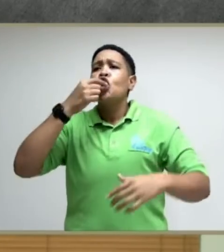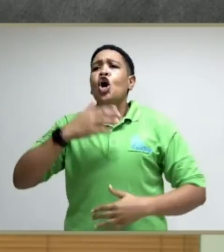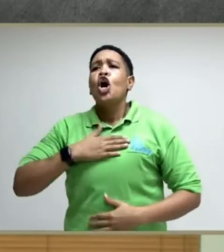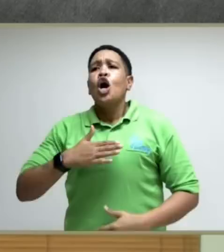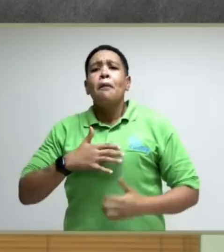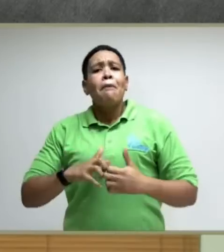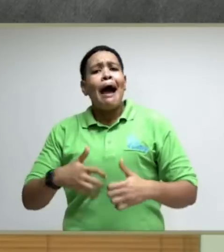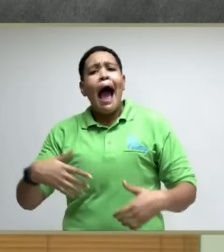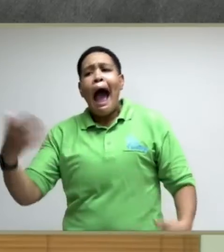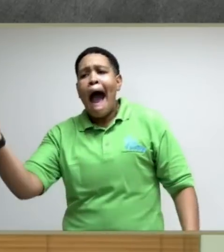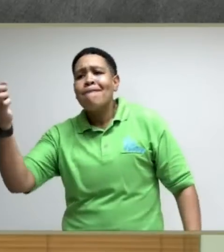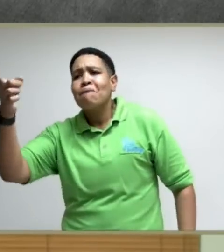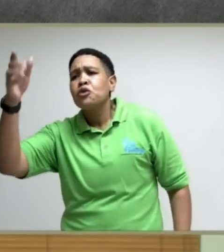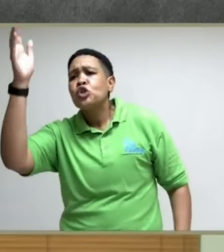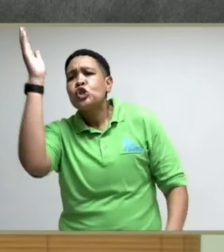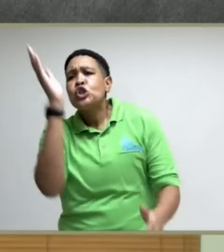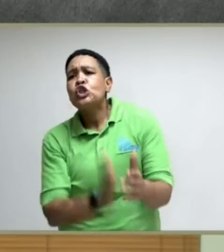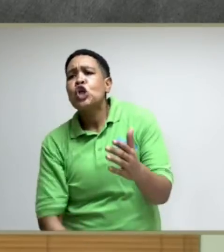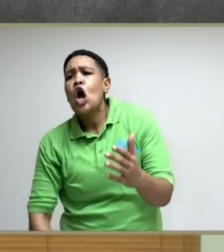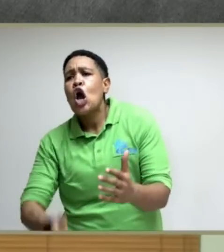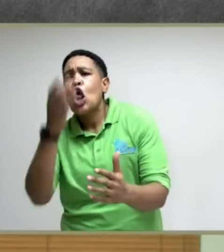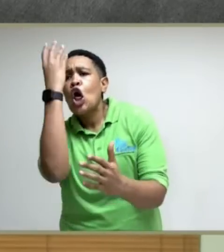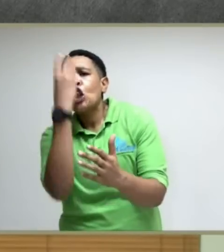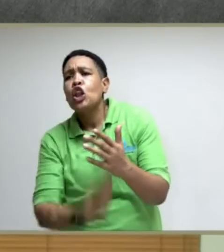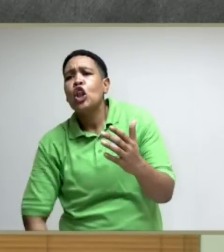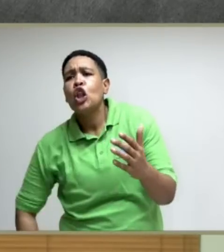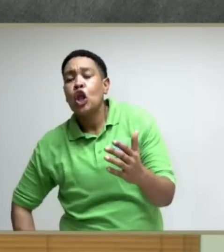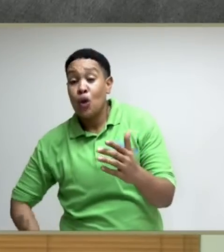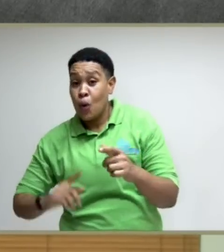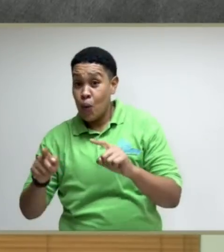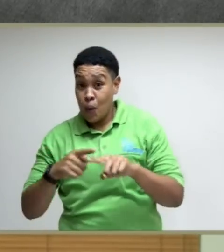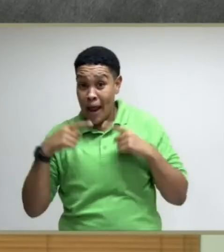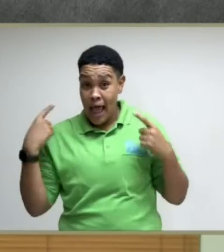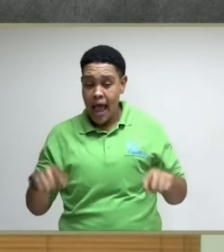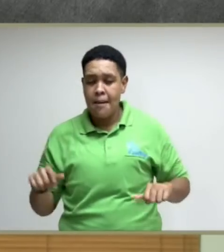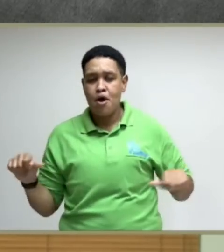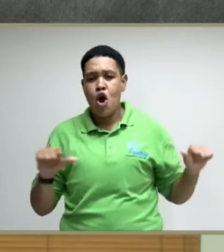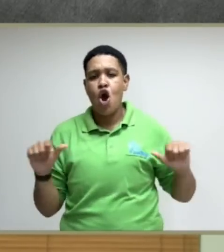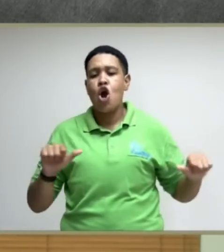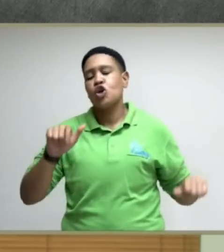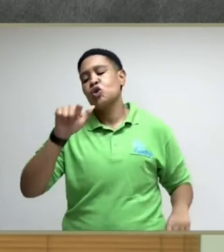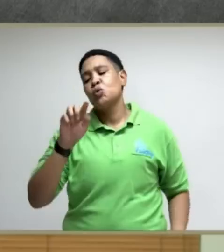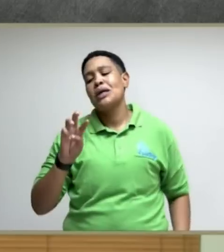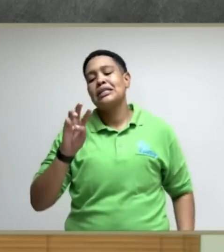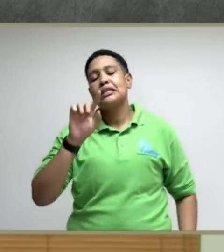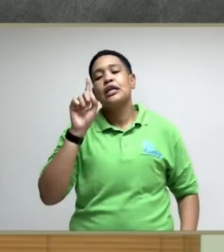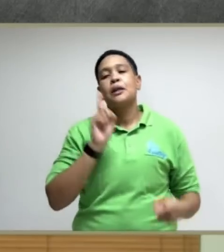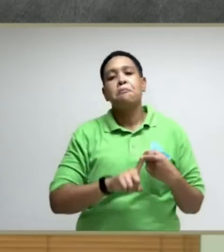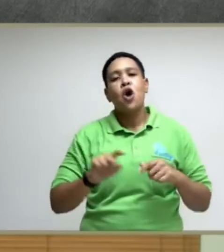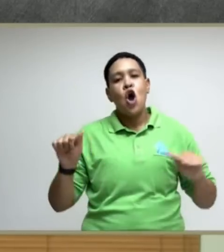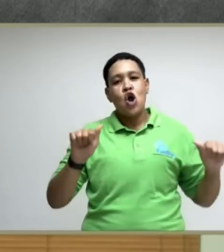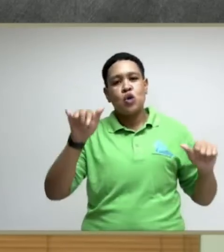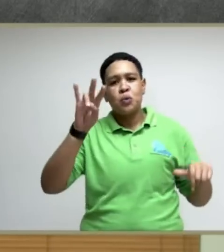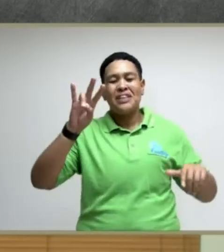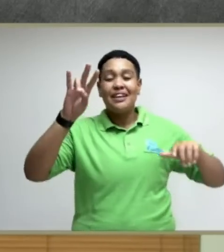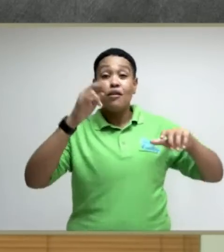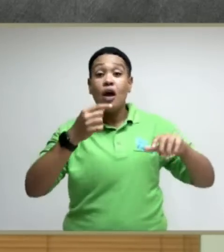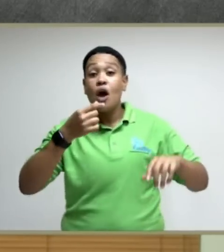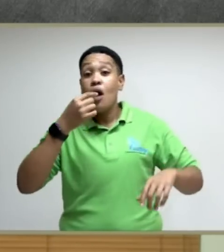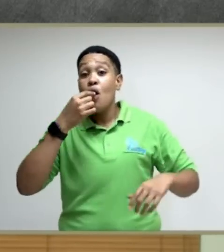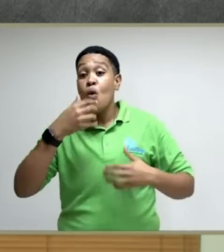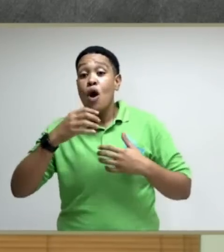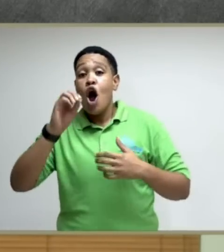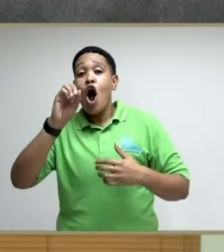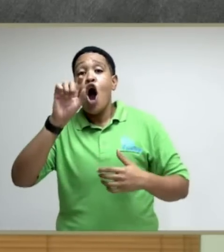our hospitals over the weekend of August the 26th and 27th,